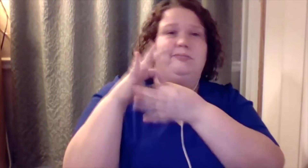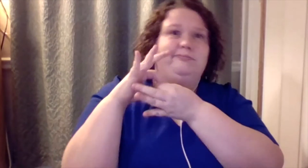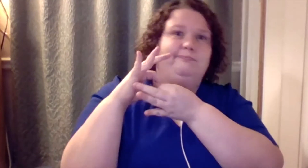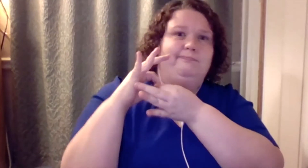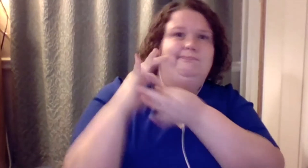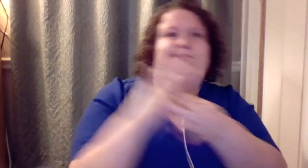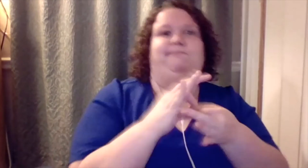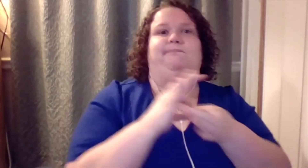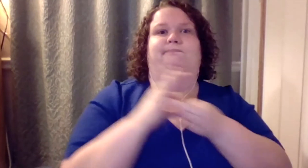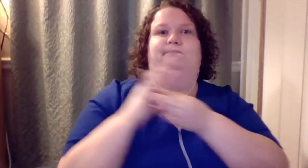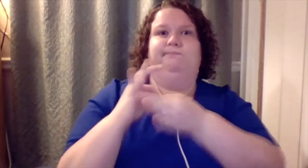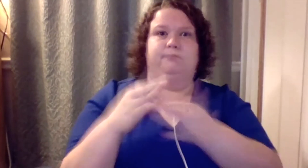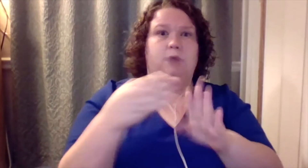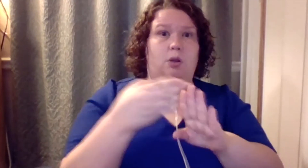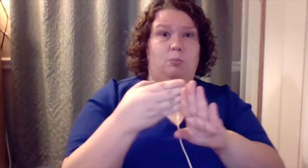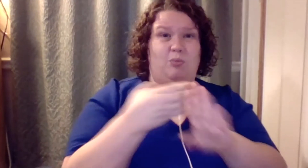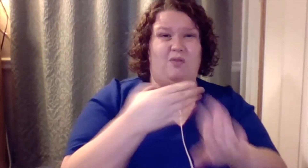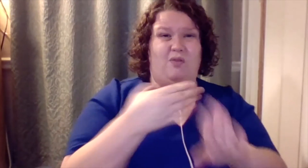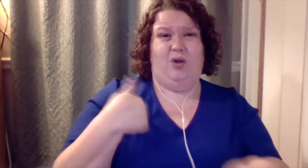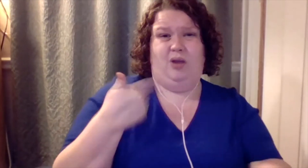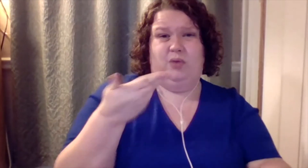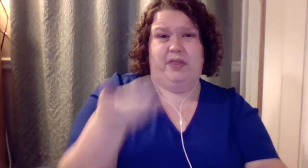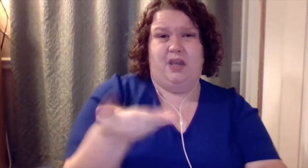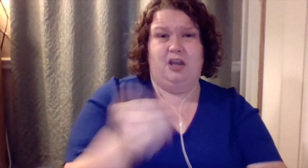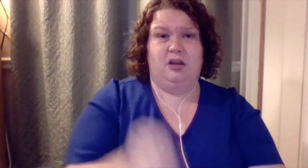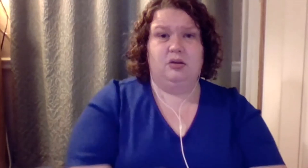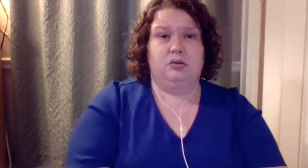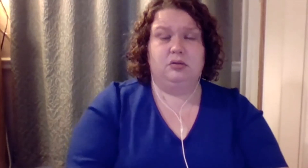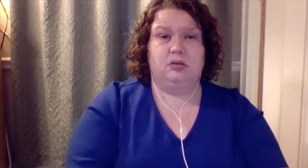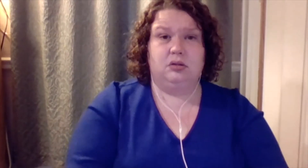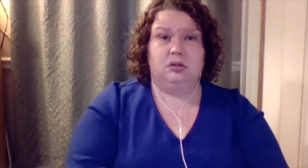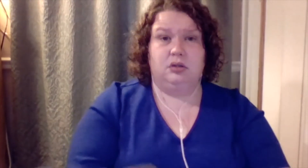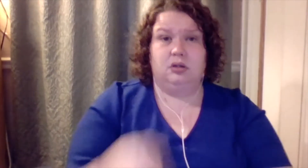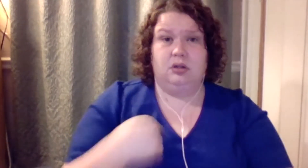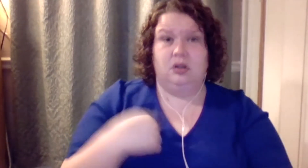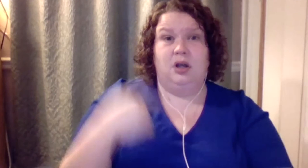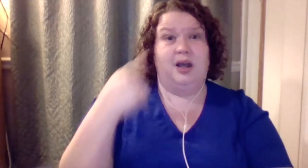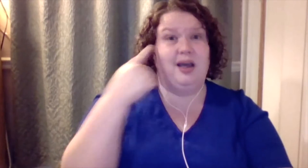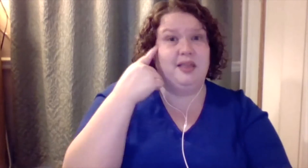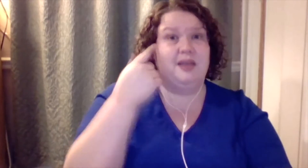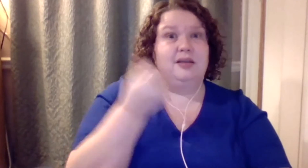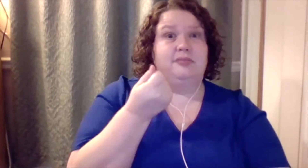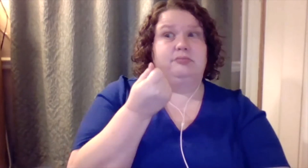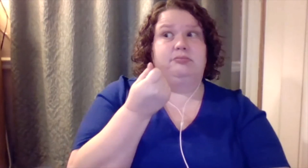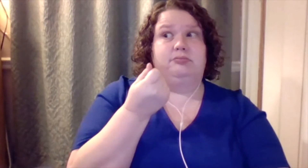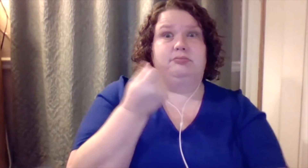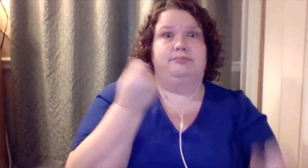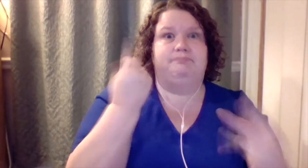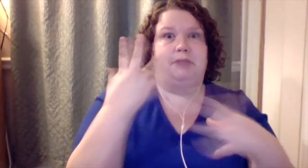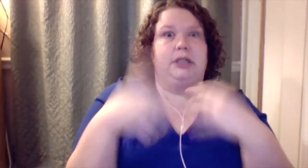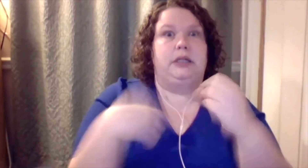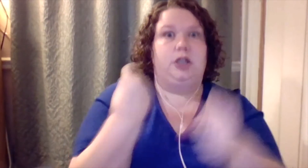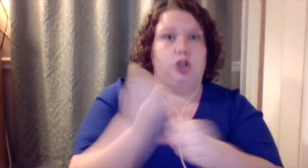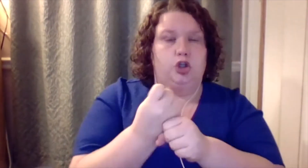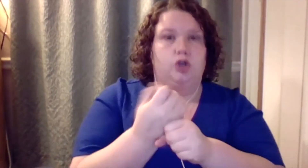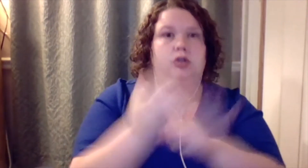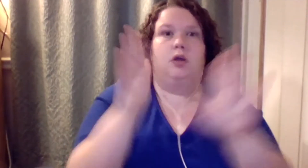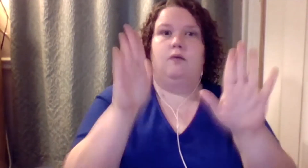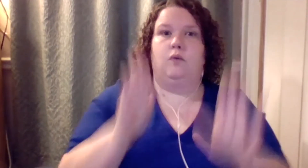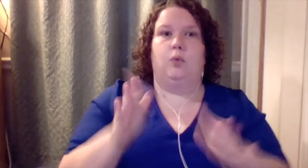started there. I think it's just been several years of really good leadership, previous to me, and